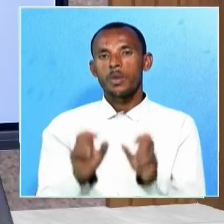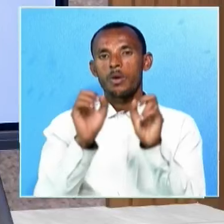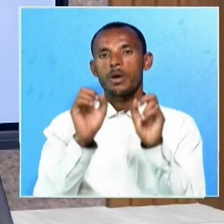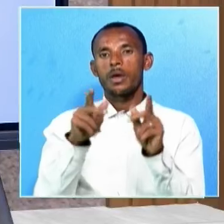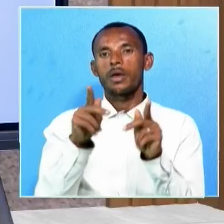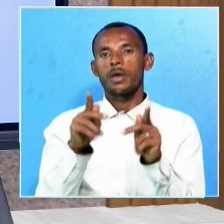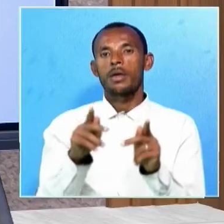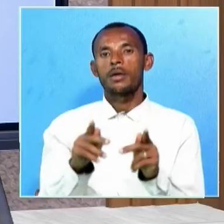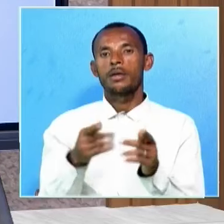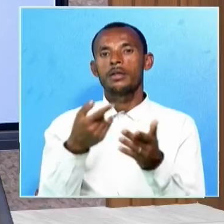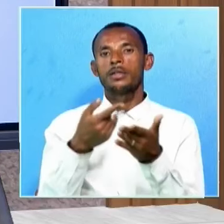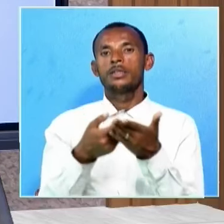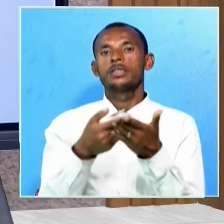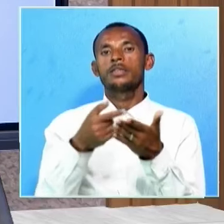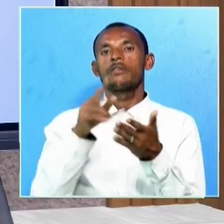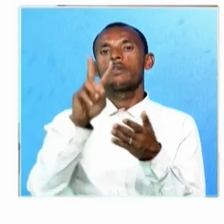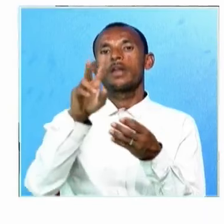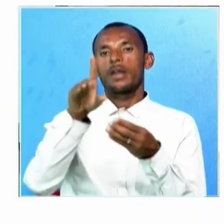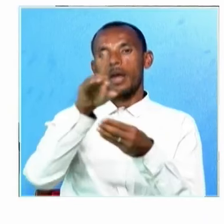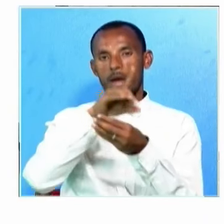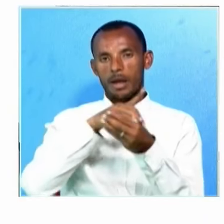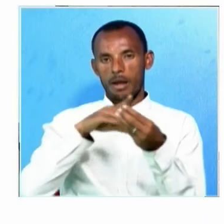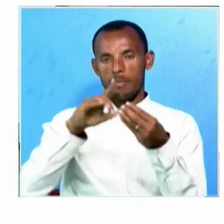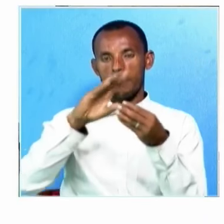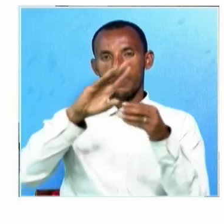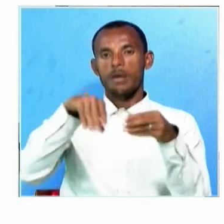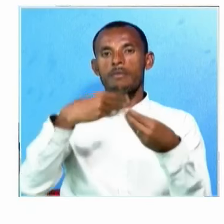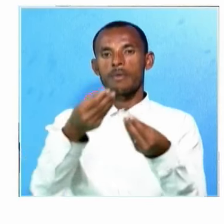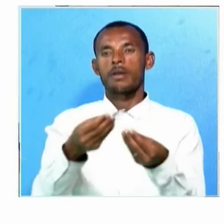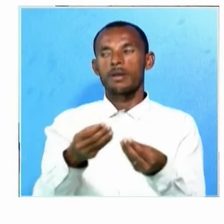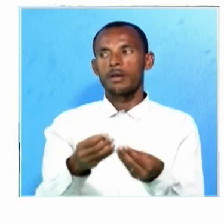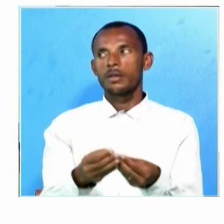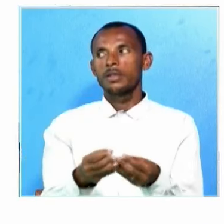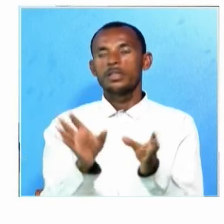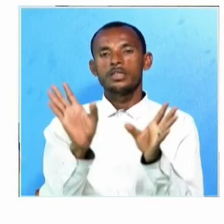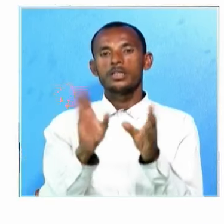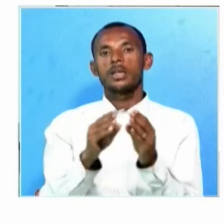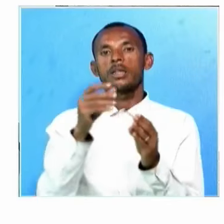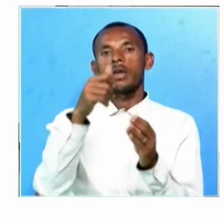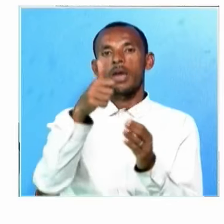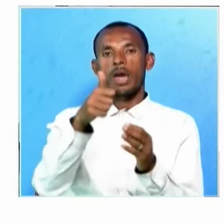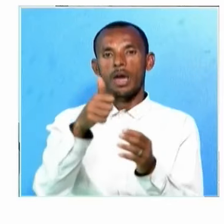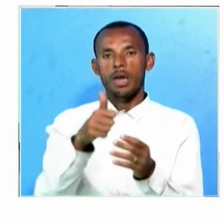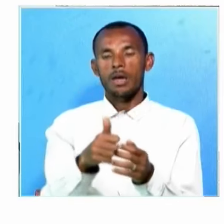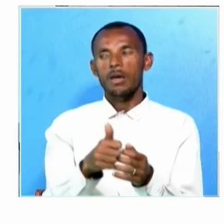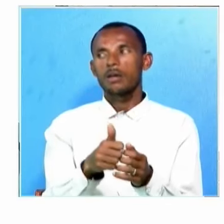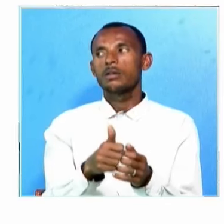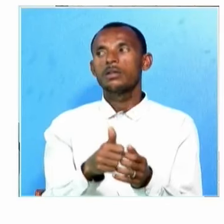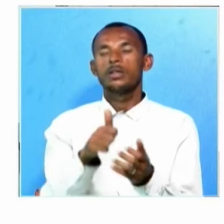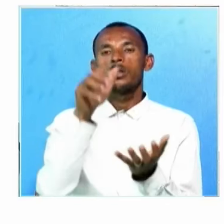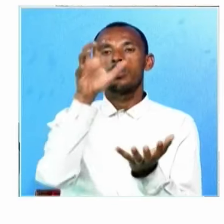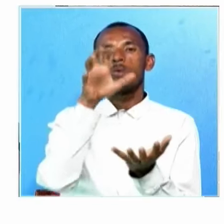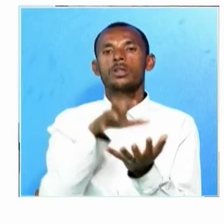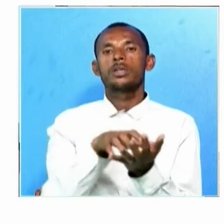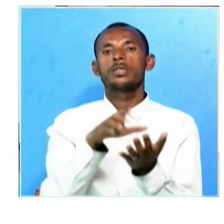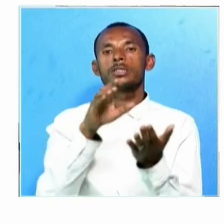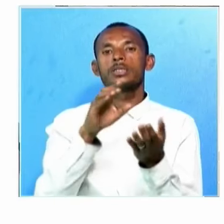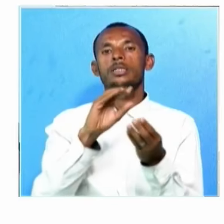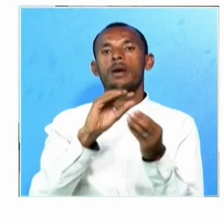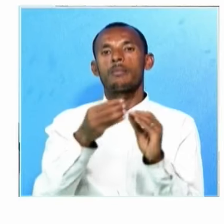Okay, this Venn diagram is given. Set A is here. It contains the